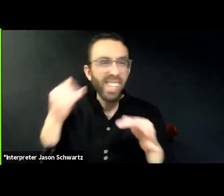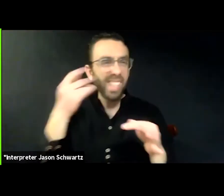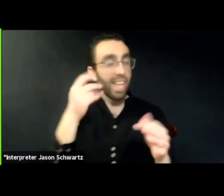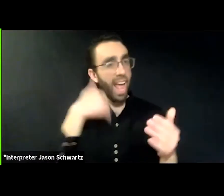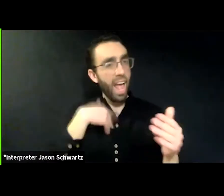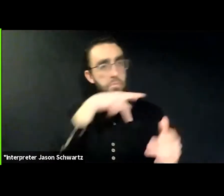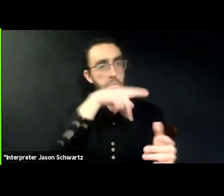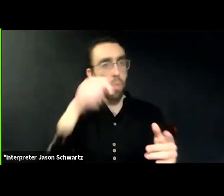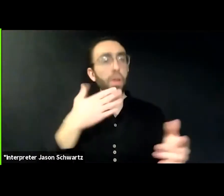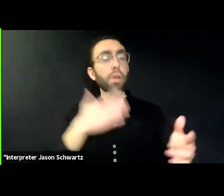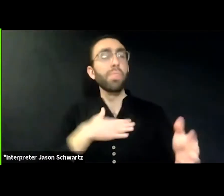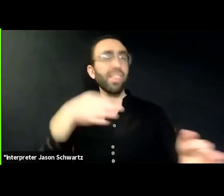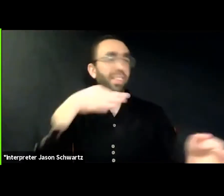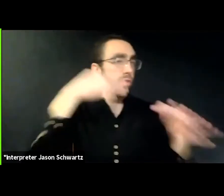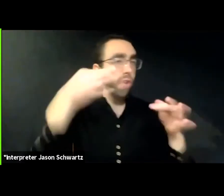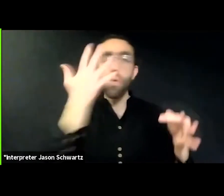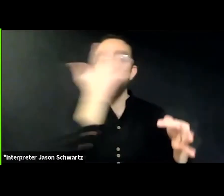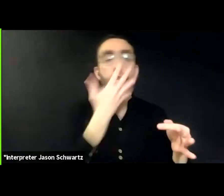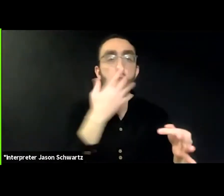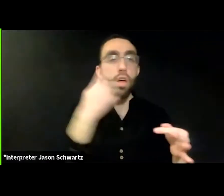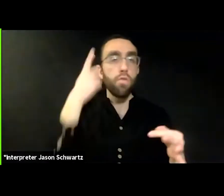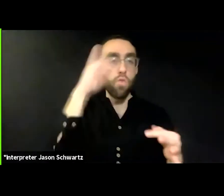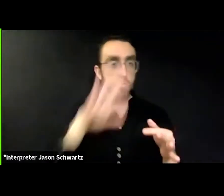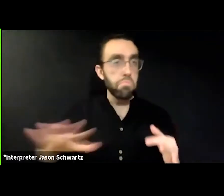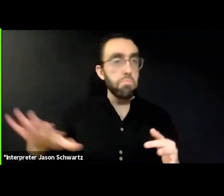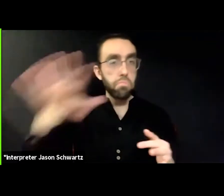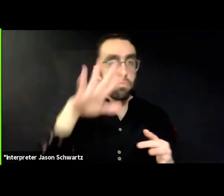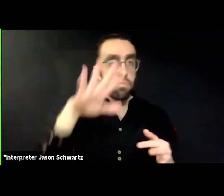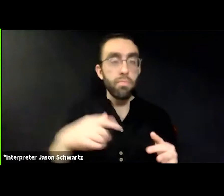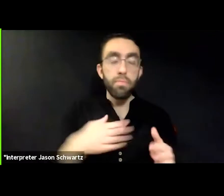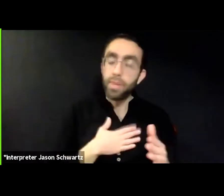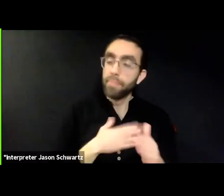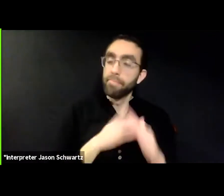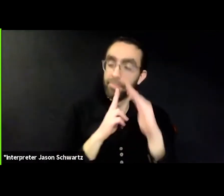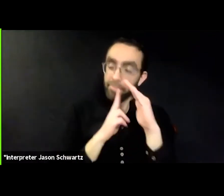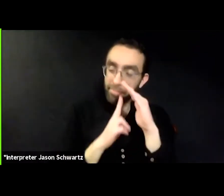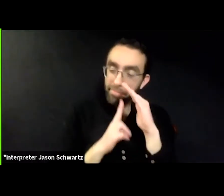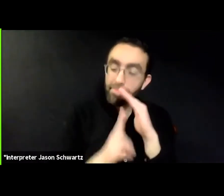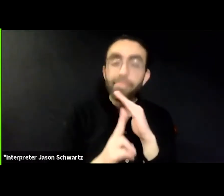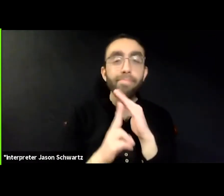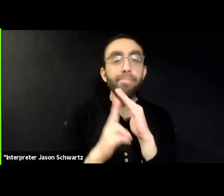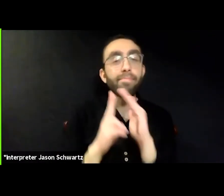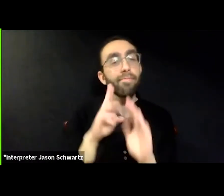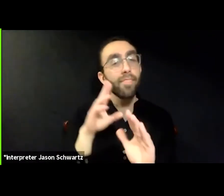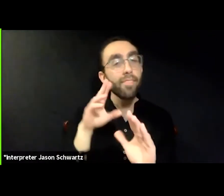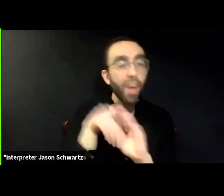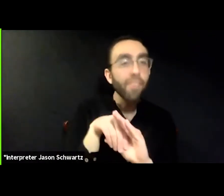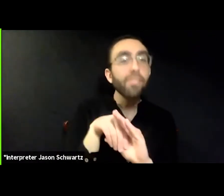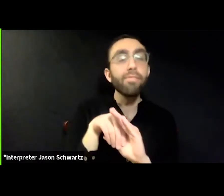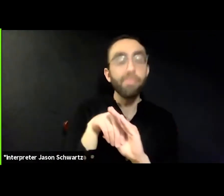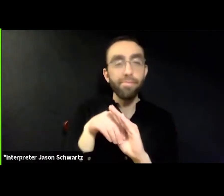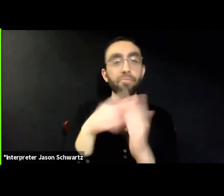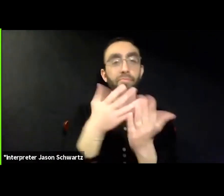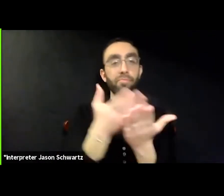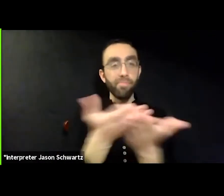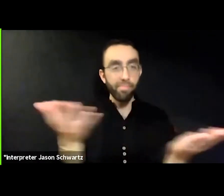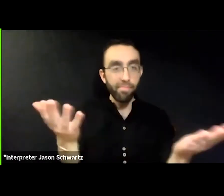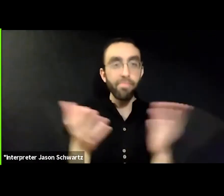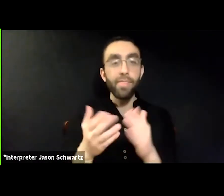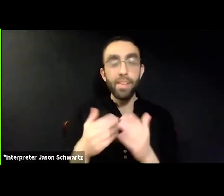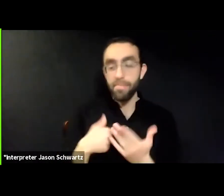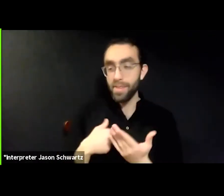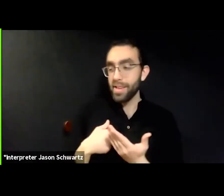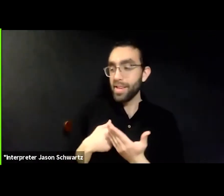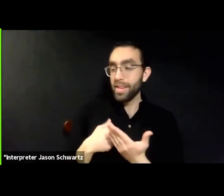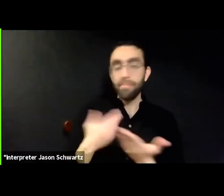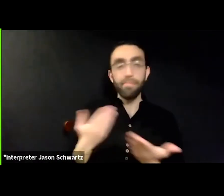well. And I am humbled to come to you, as I already mentioned, in Wichin Territory of the Ohlone lands also in the